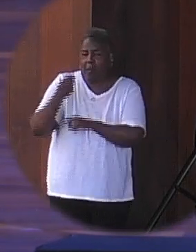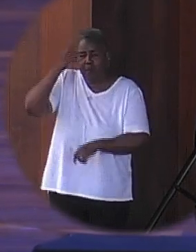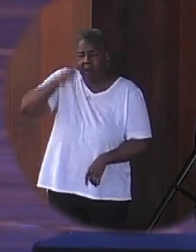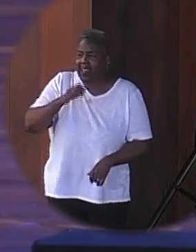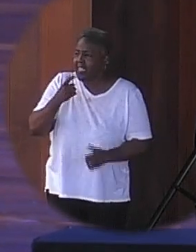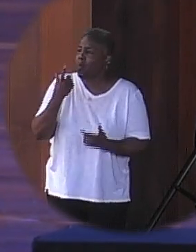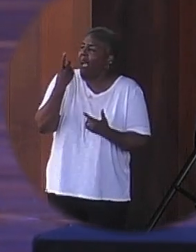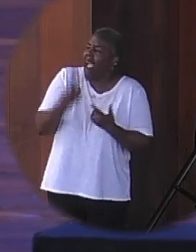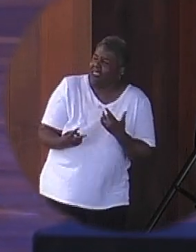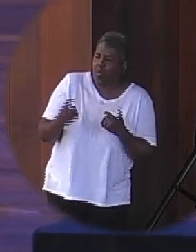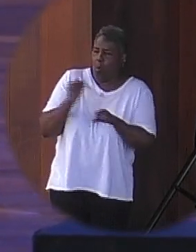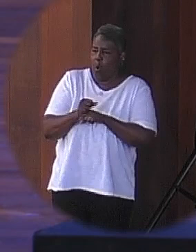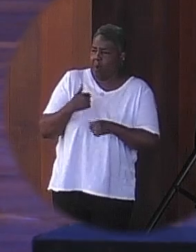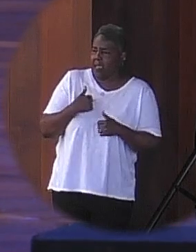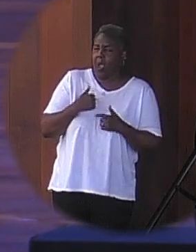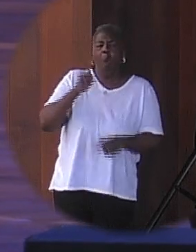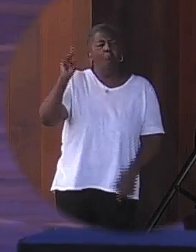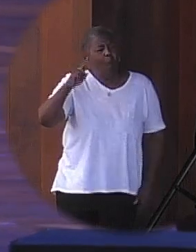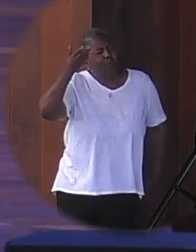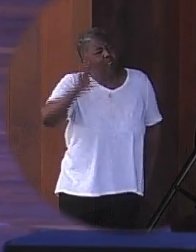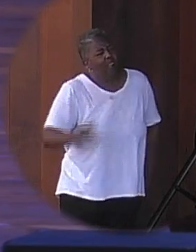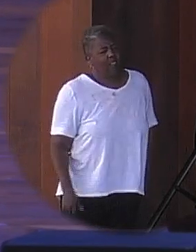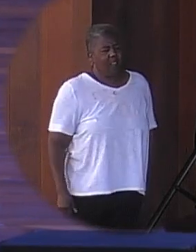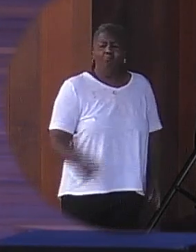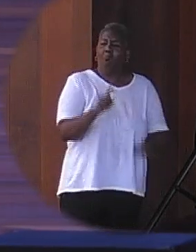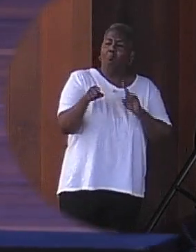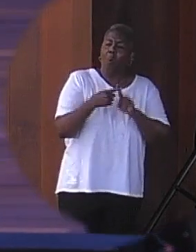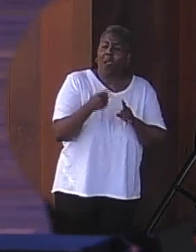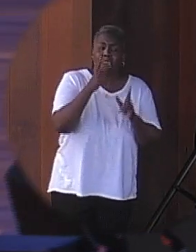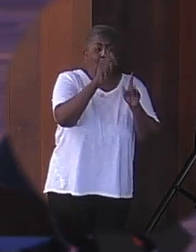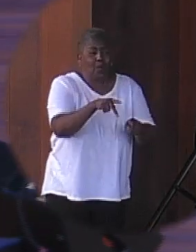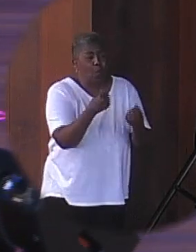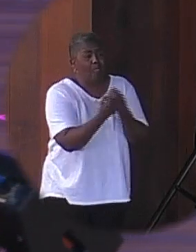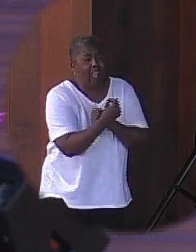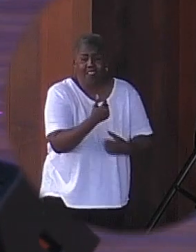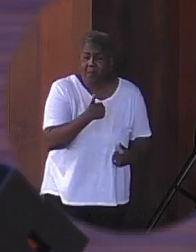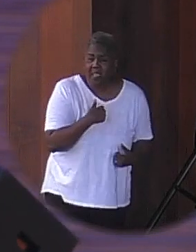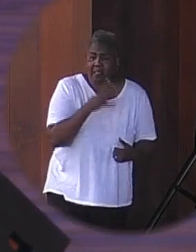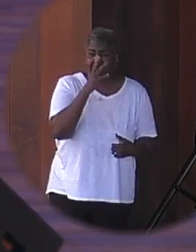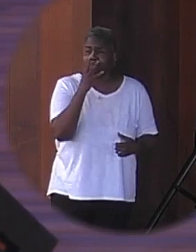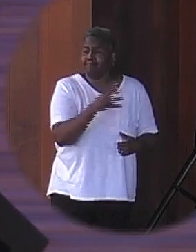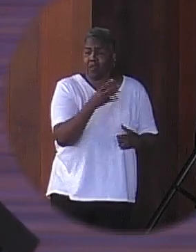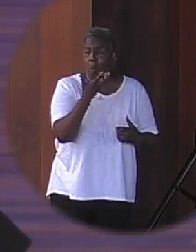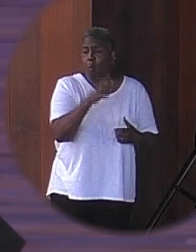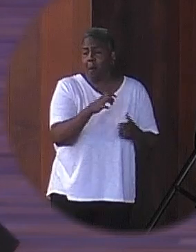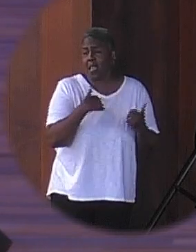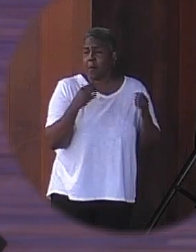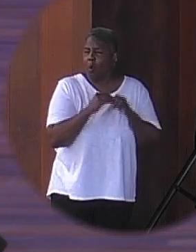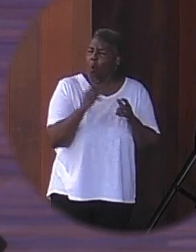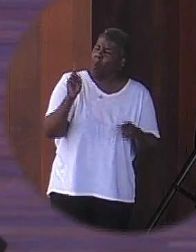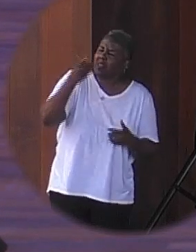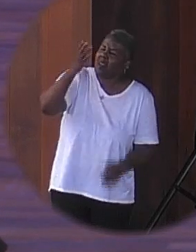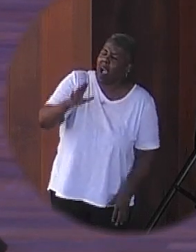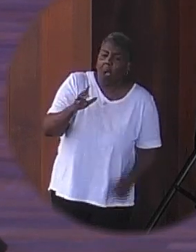do half of what I did, where was God? When the one that loved me don't love me no more, where is God? When